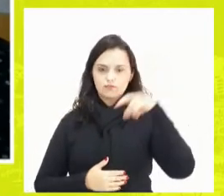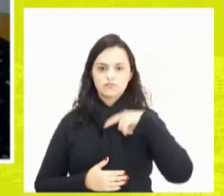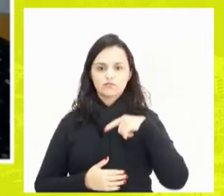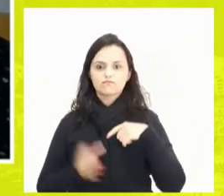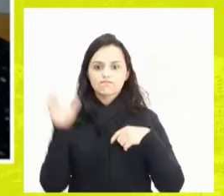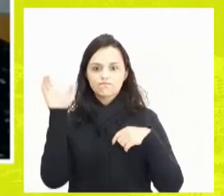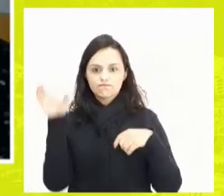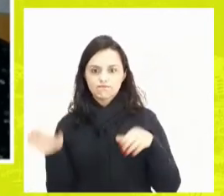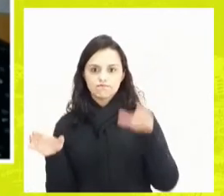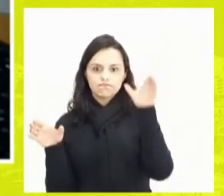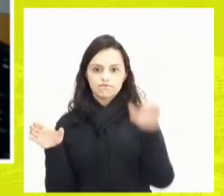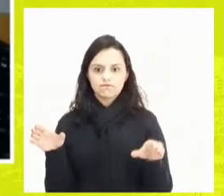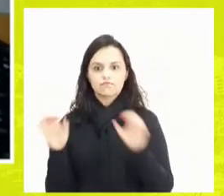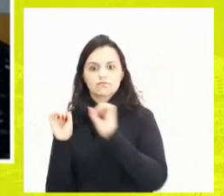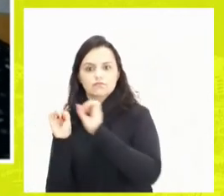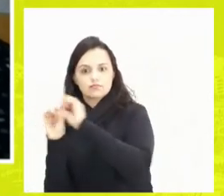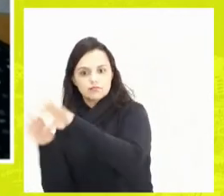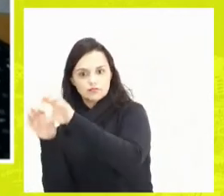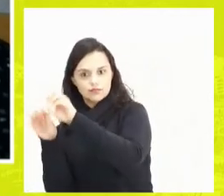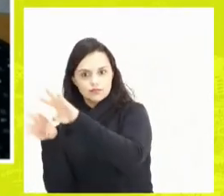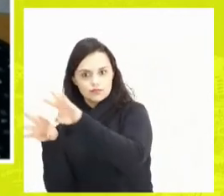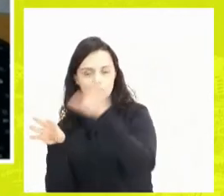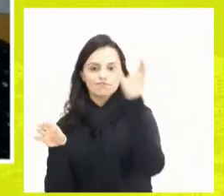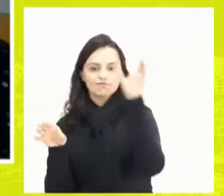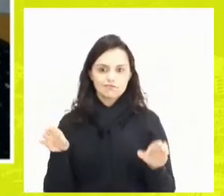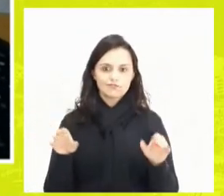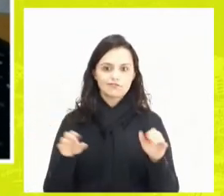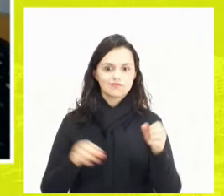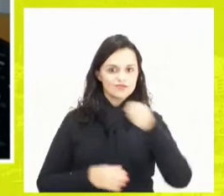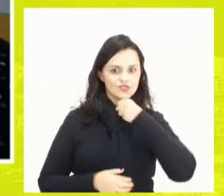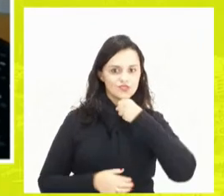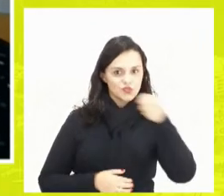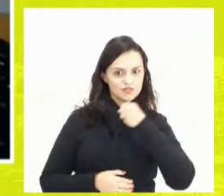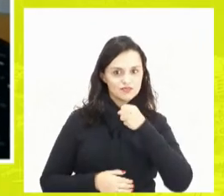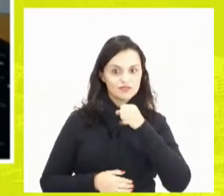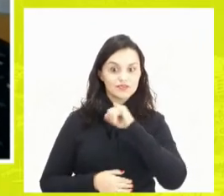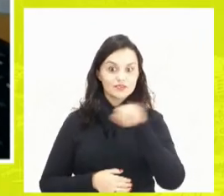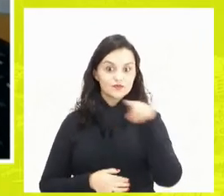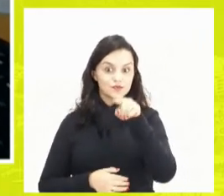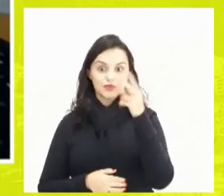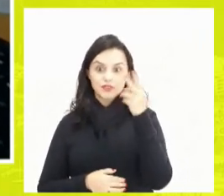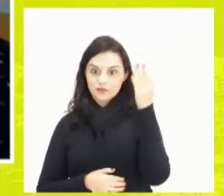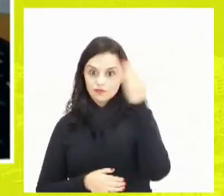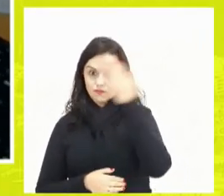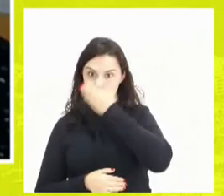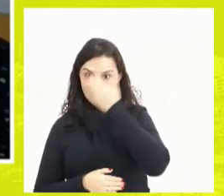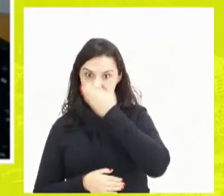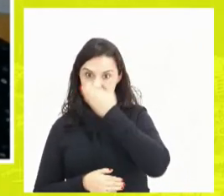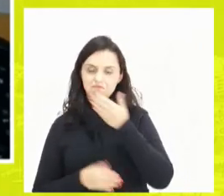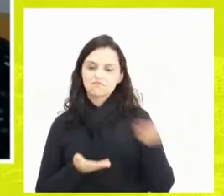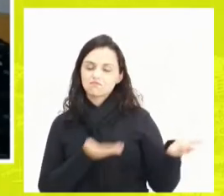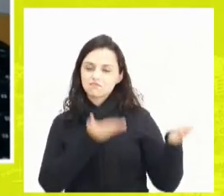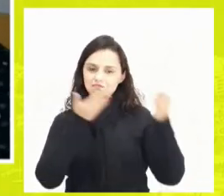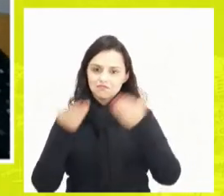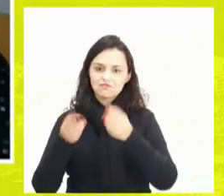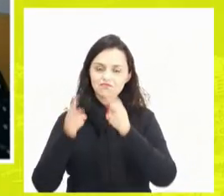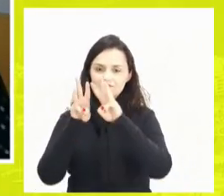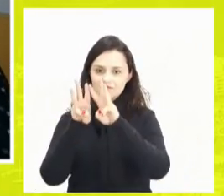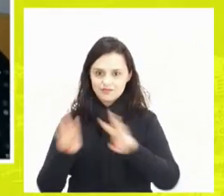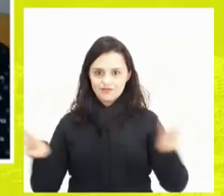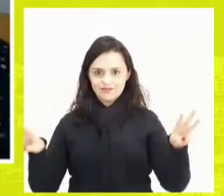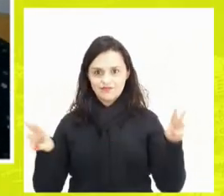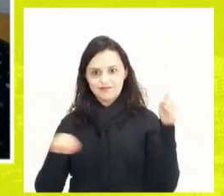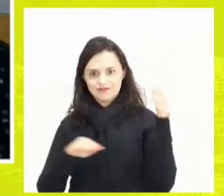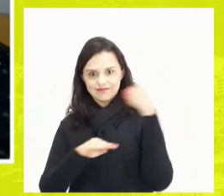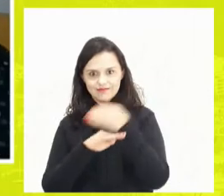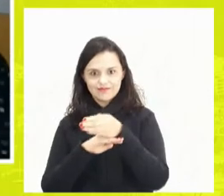education and journalism it's on the website i invite you to take a look at their new website and also